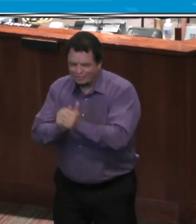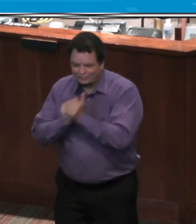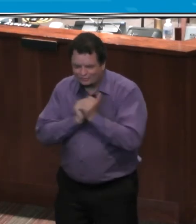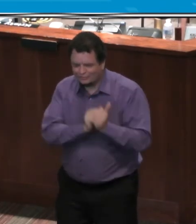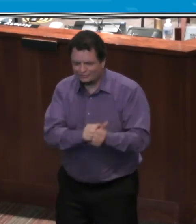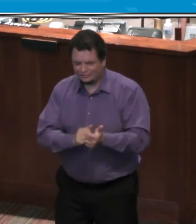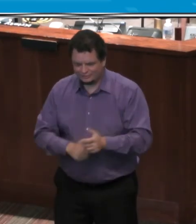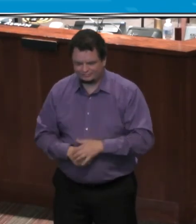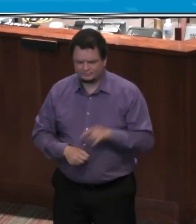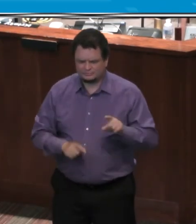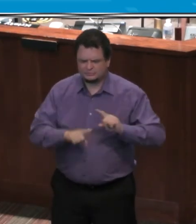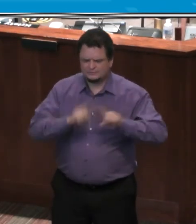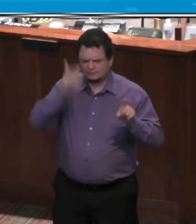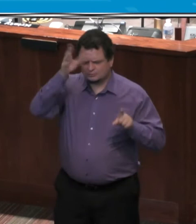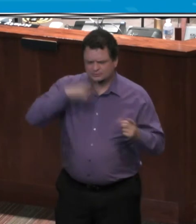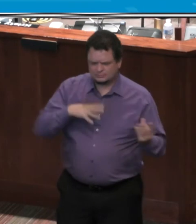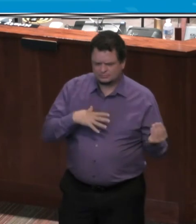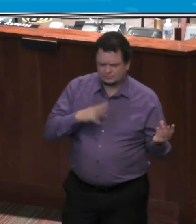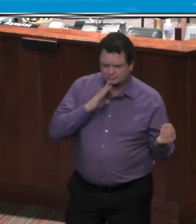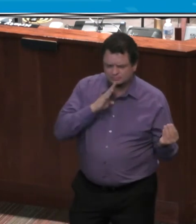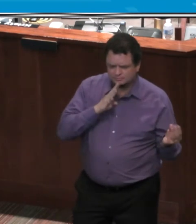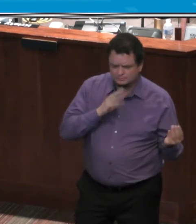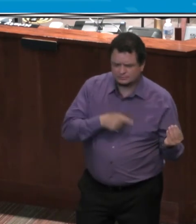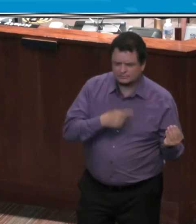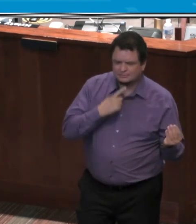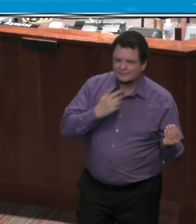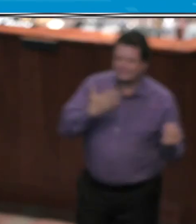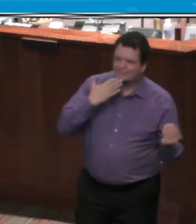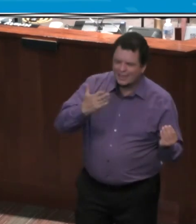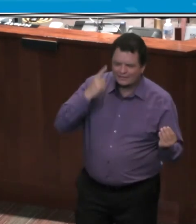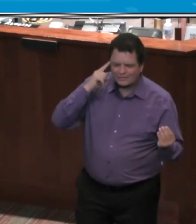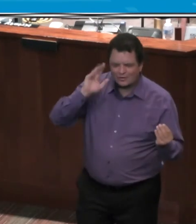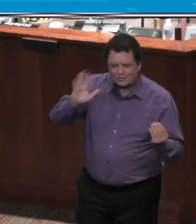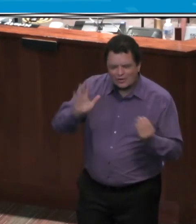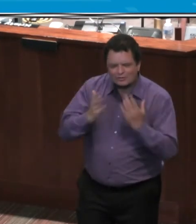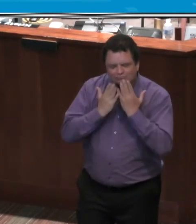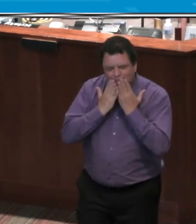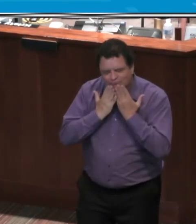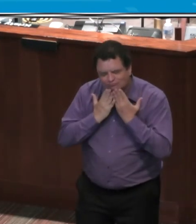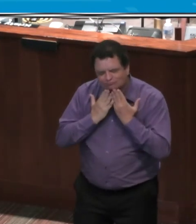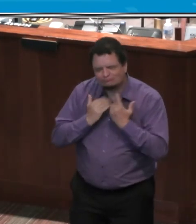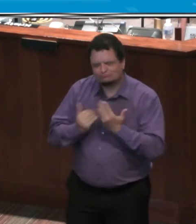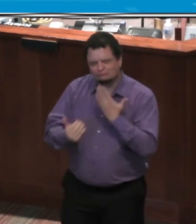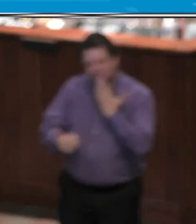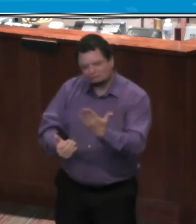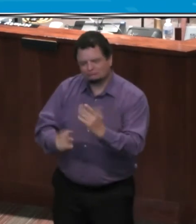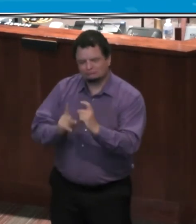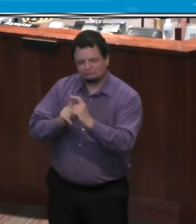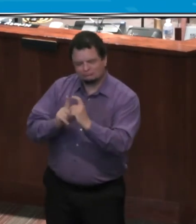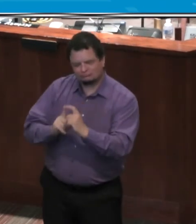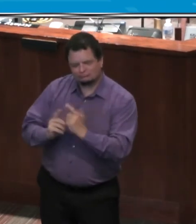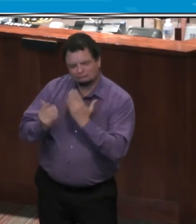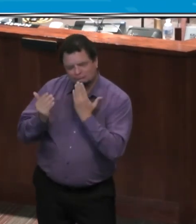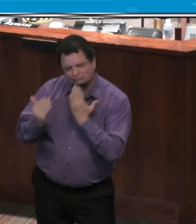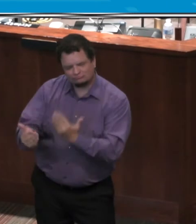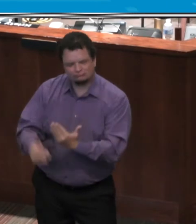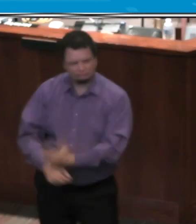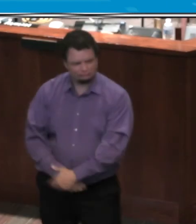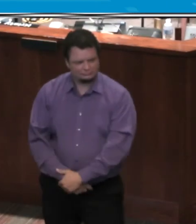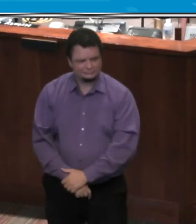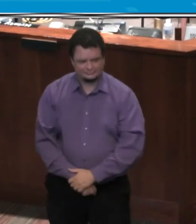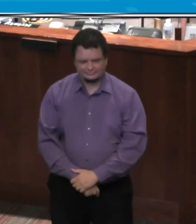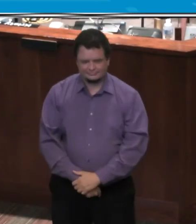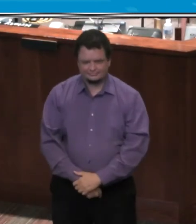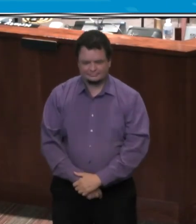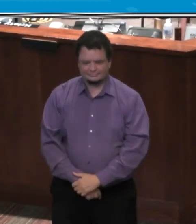and your kind words. Stephen, you're still on the docket here. Any Board of Health member questions